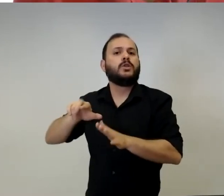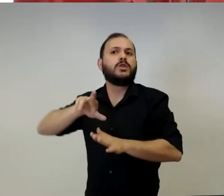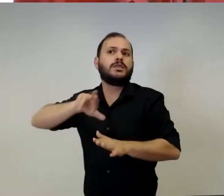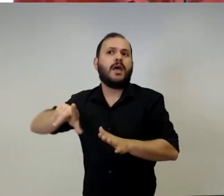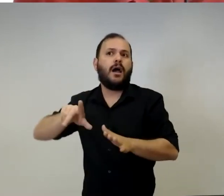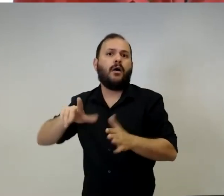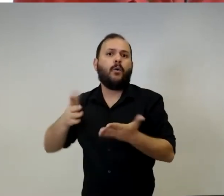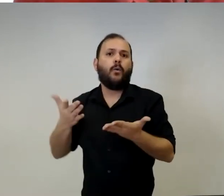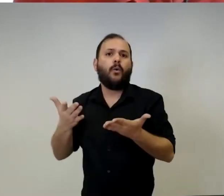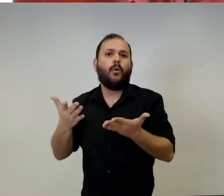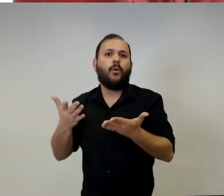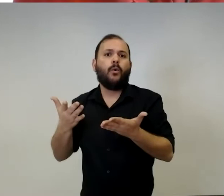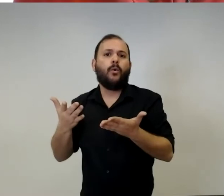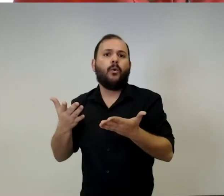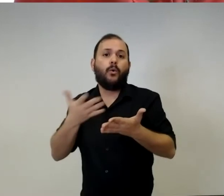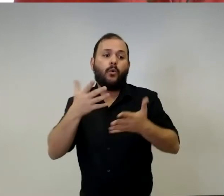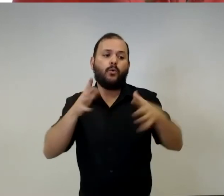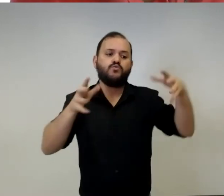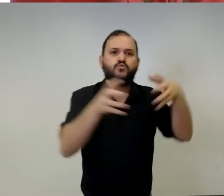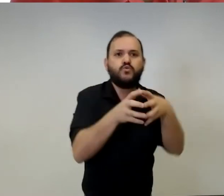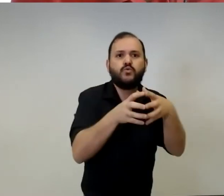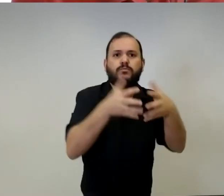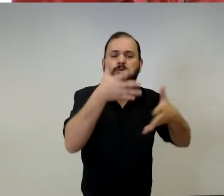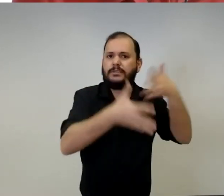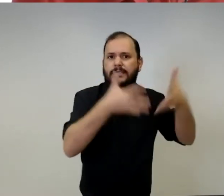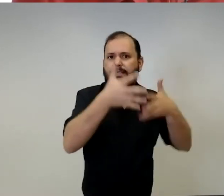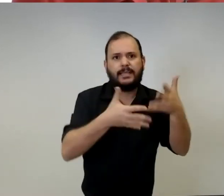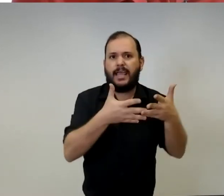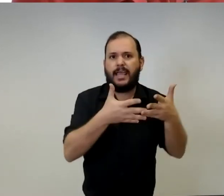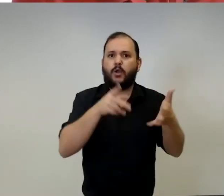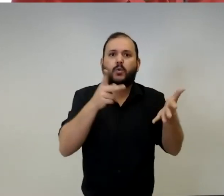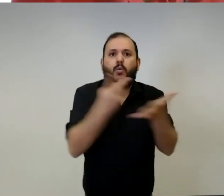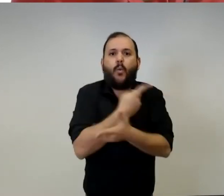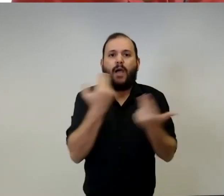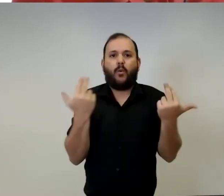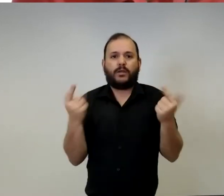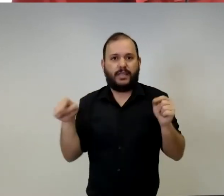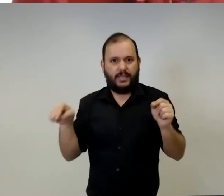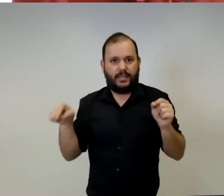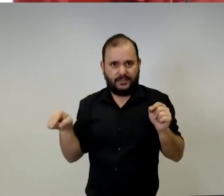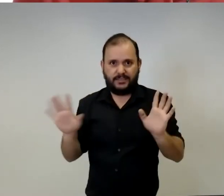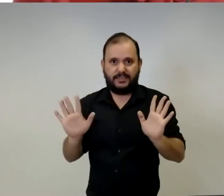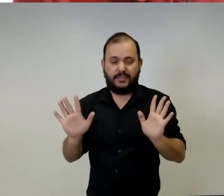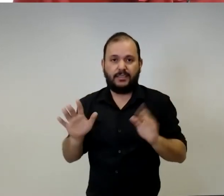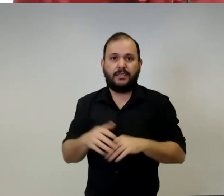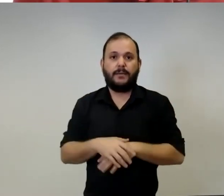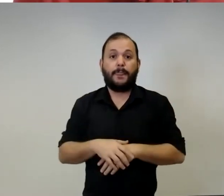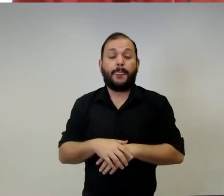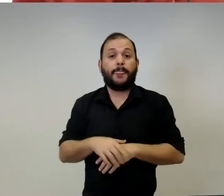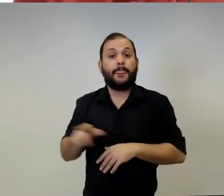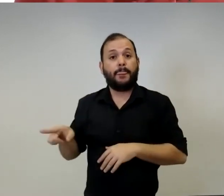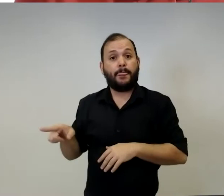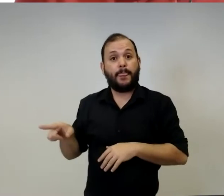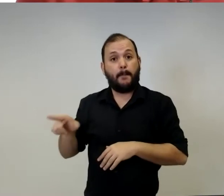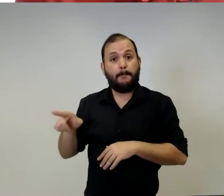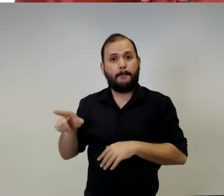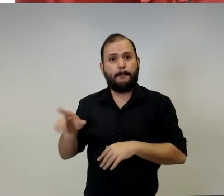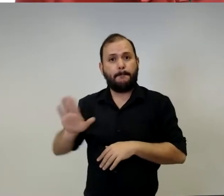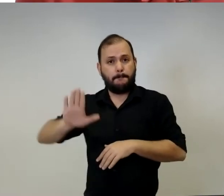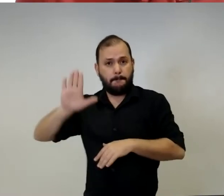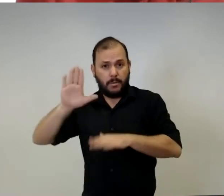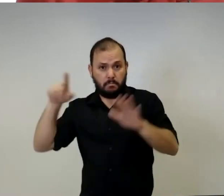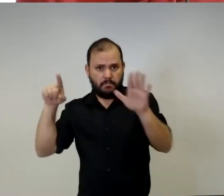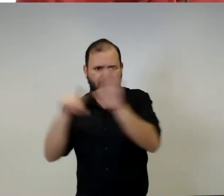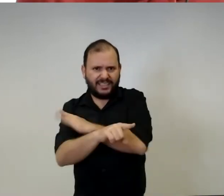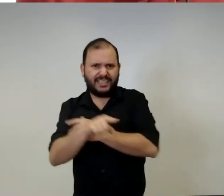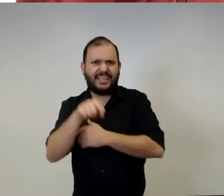For sign language interpreters. She's asking if this kind of reasoning